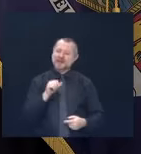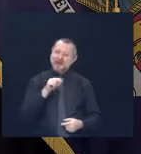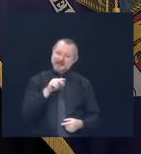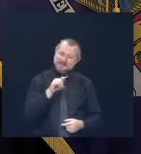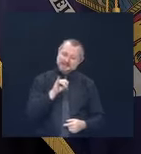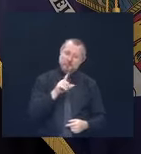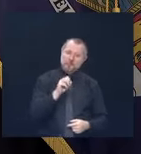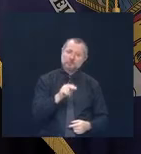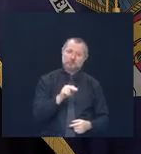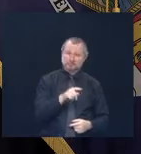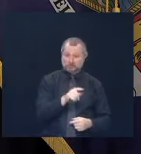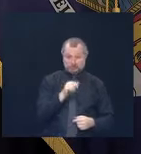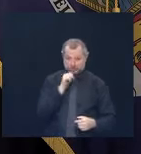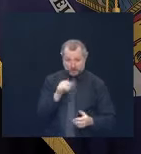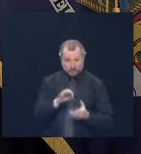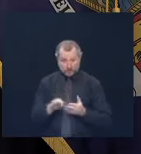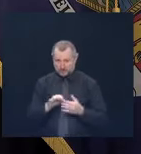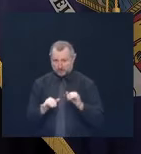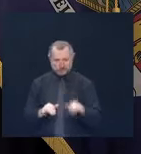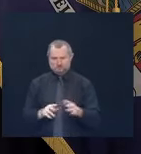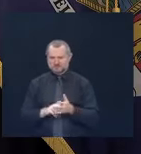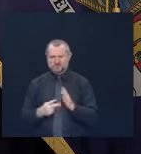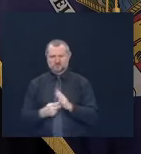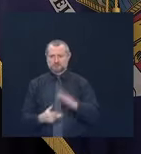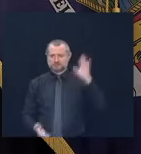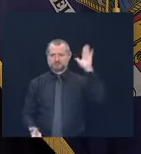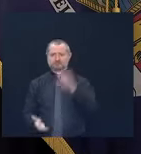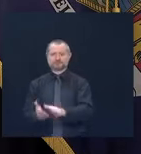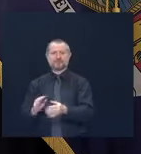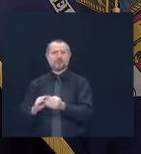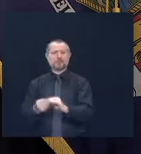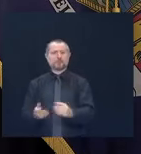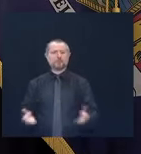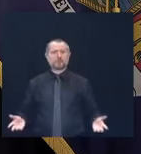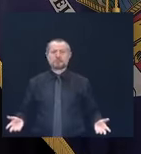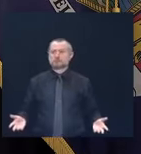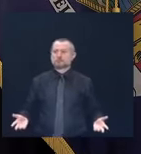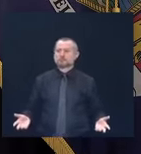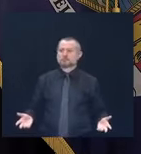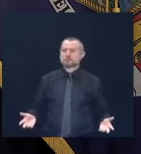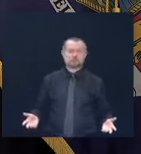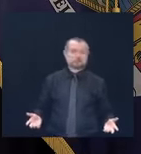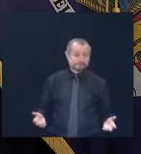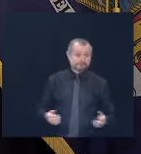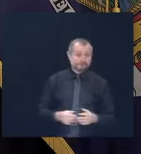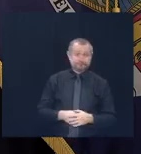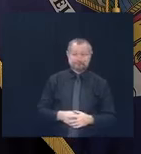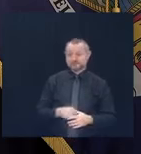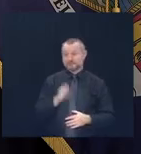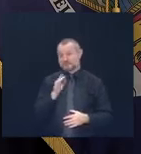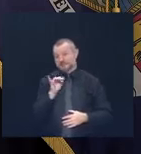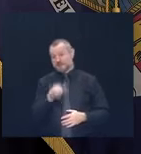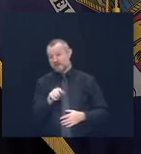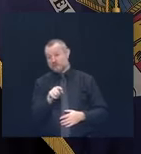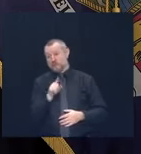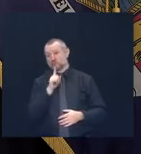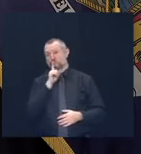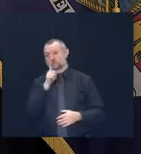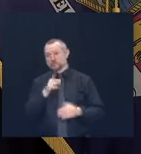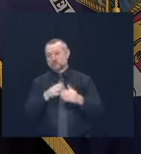significantly reduce the database. And the antigen test gets you the results faster,